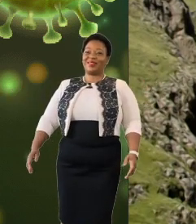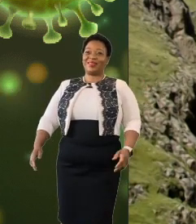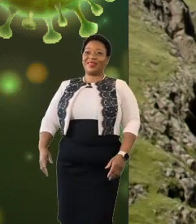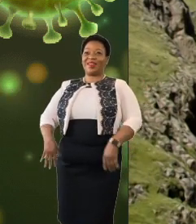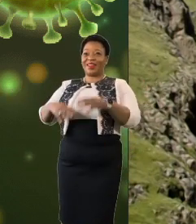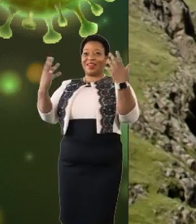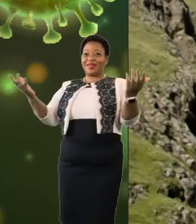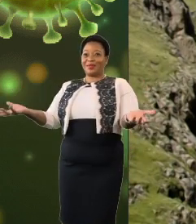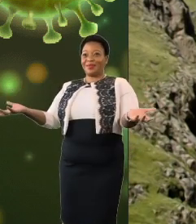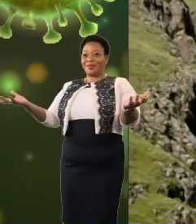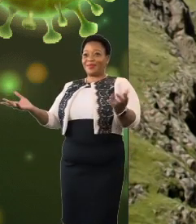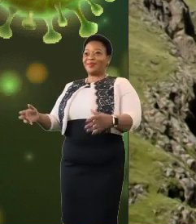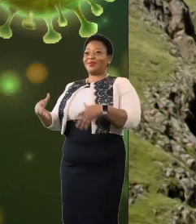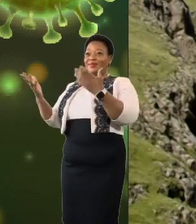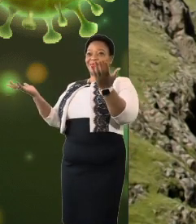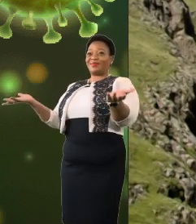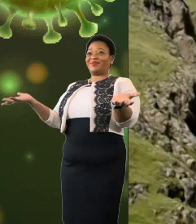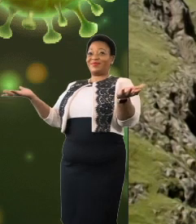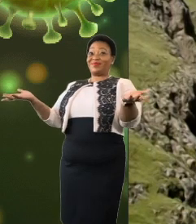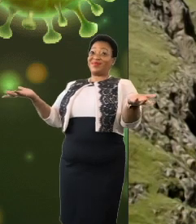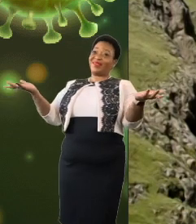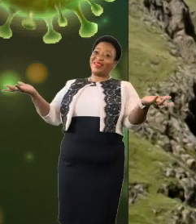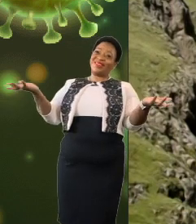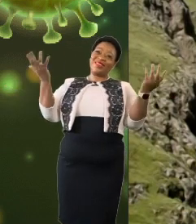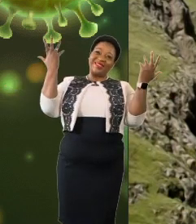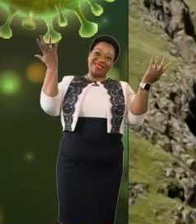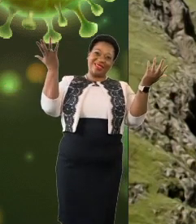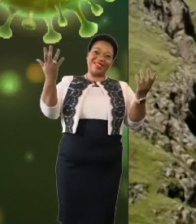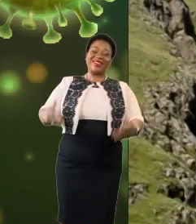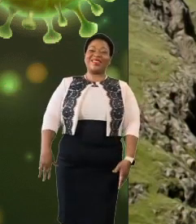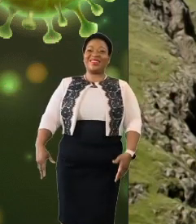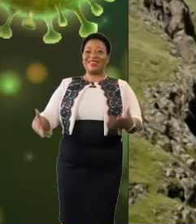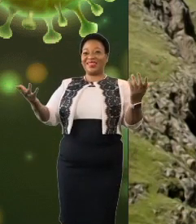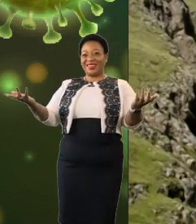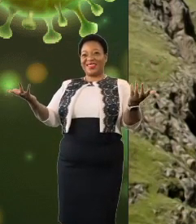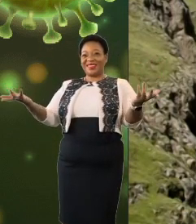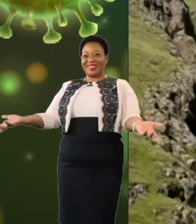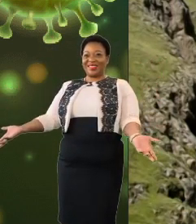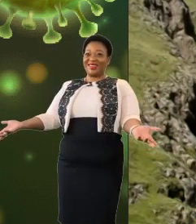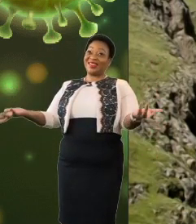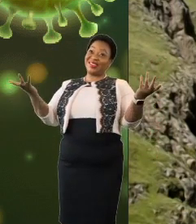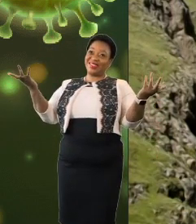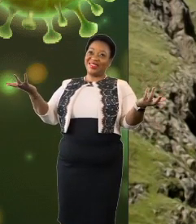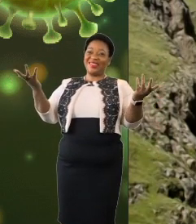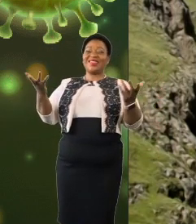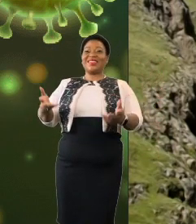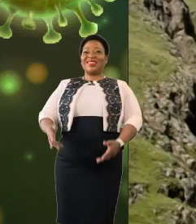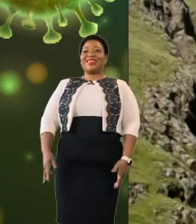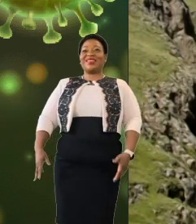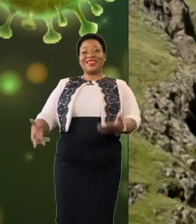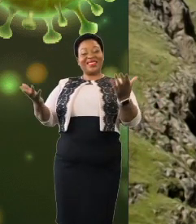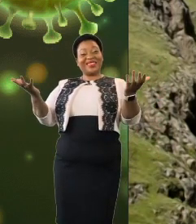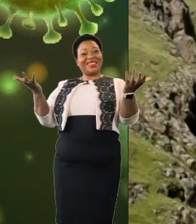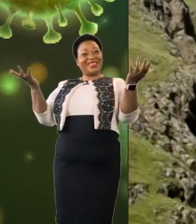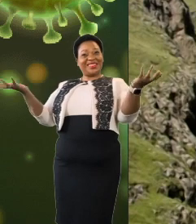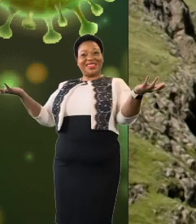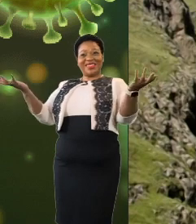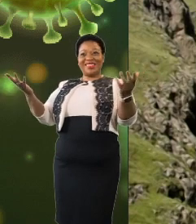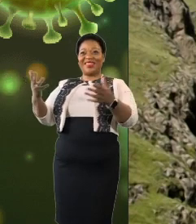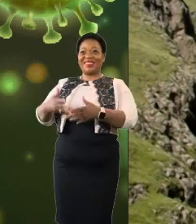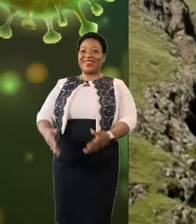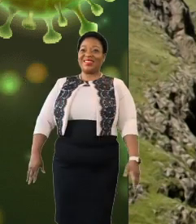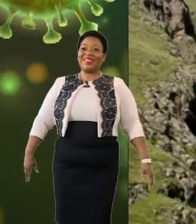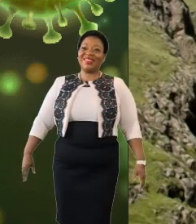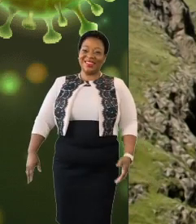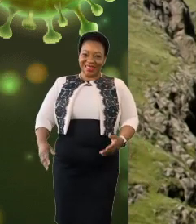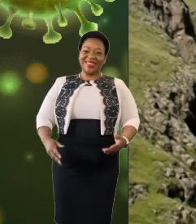back online as quickly as possible. We want to see a 5%, or at least in the shortest space of time, a 3% GDP growth